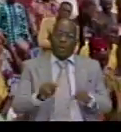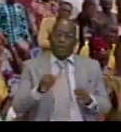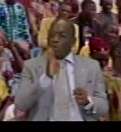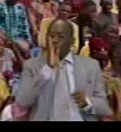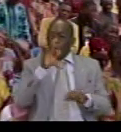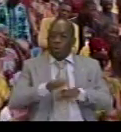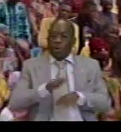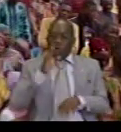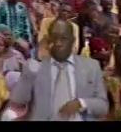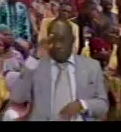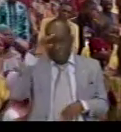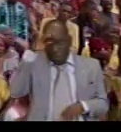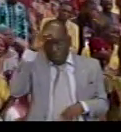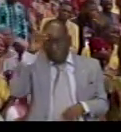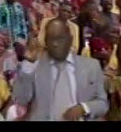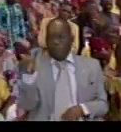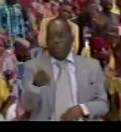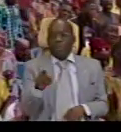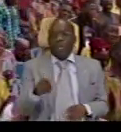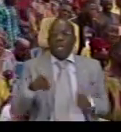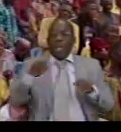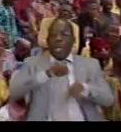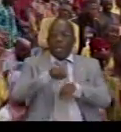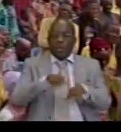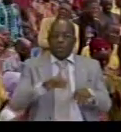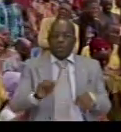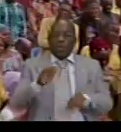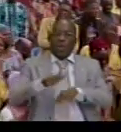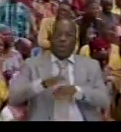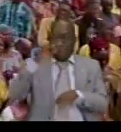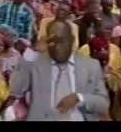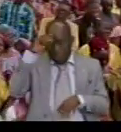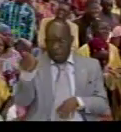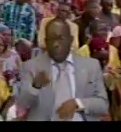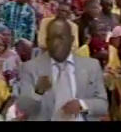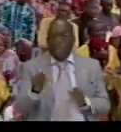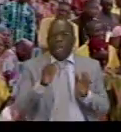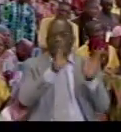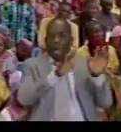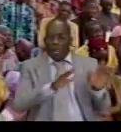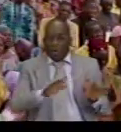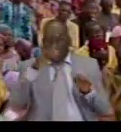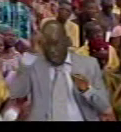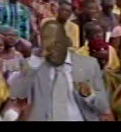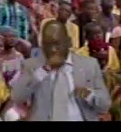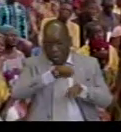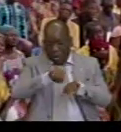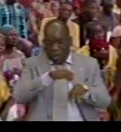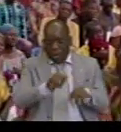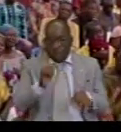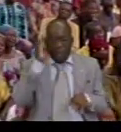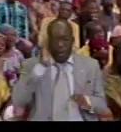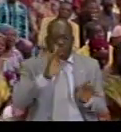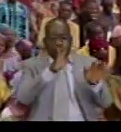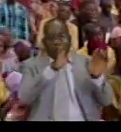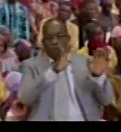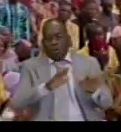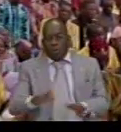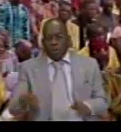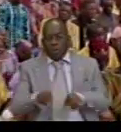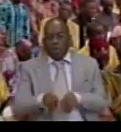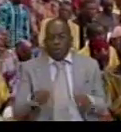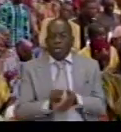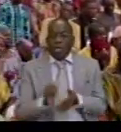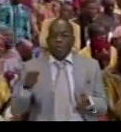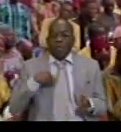Anointing be upon him. And anointing will flow, so that we will be touched. We shall